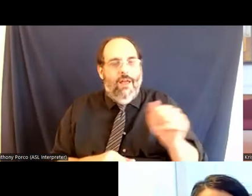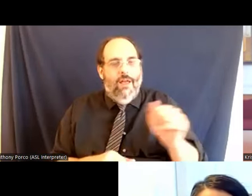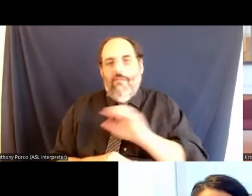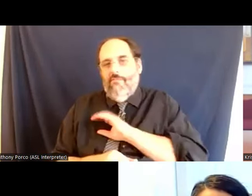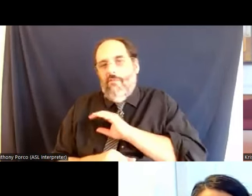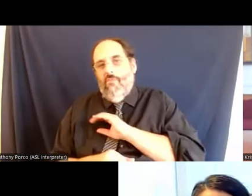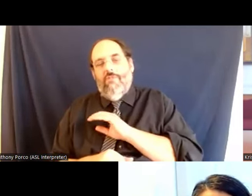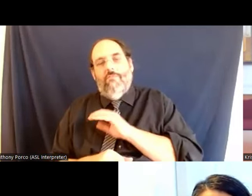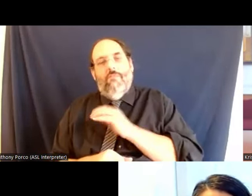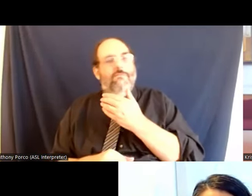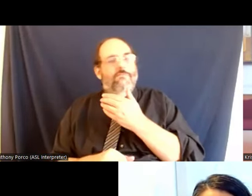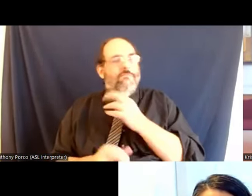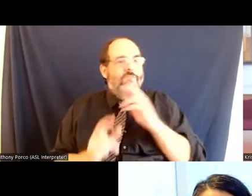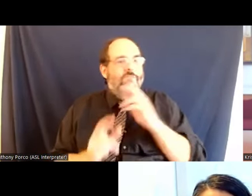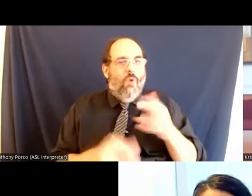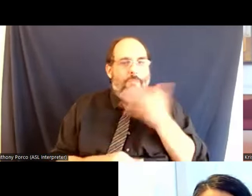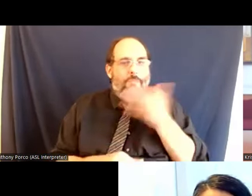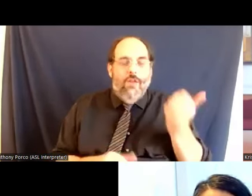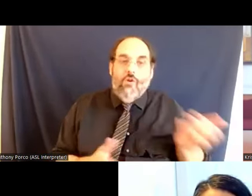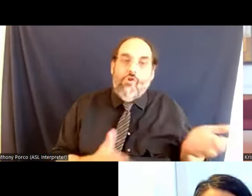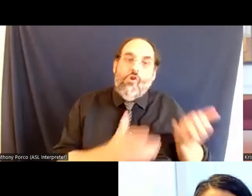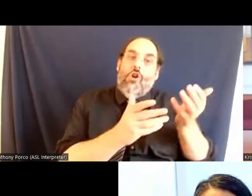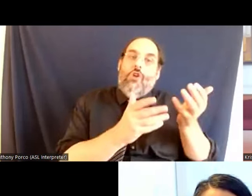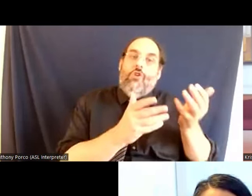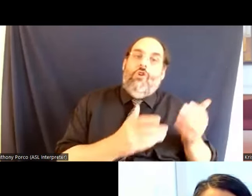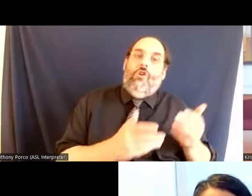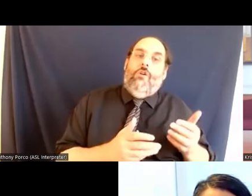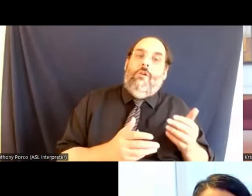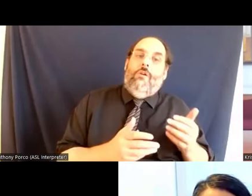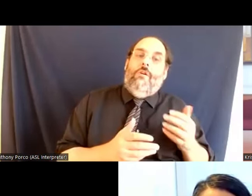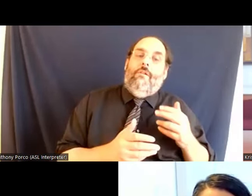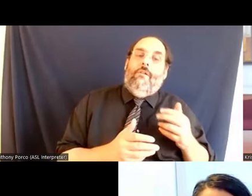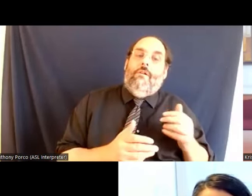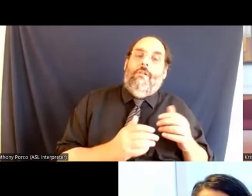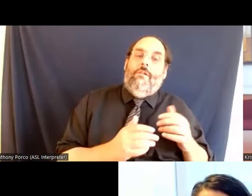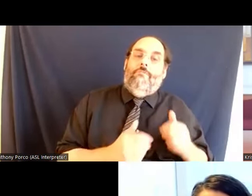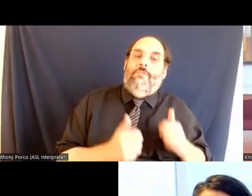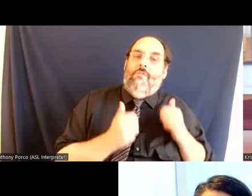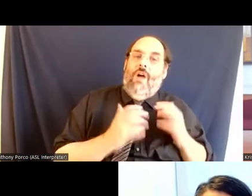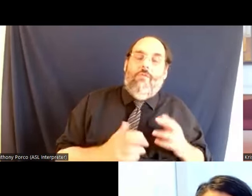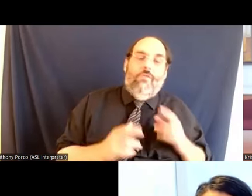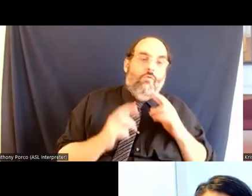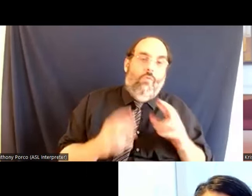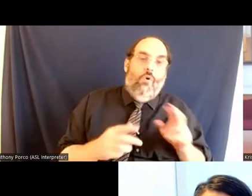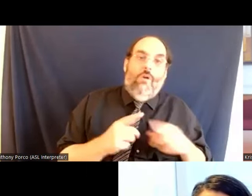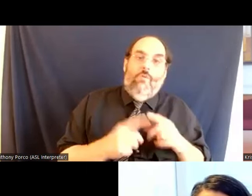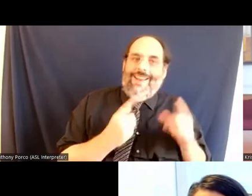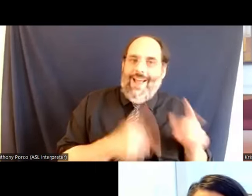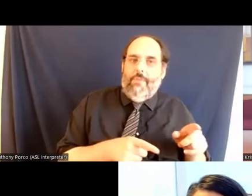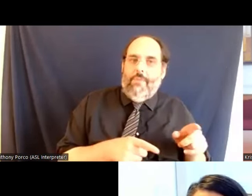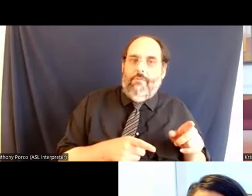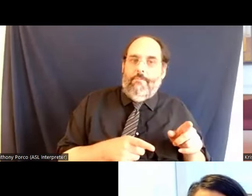to encourage victims and communities to report incidents when and where they occur.